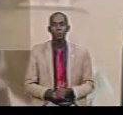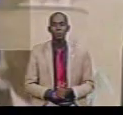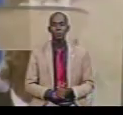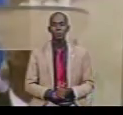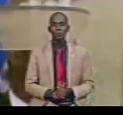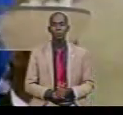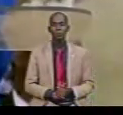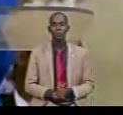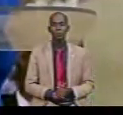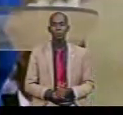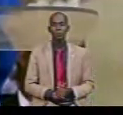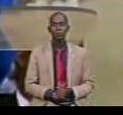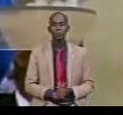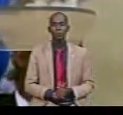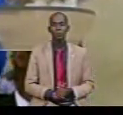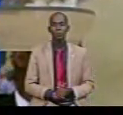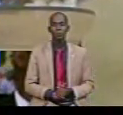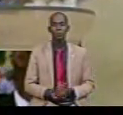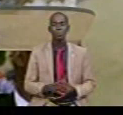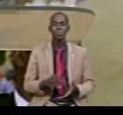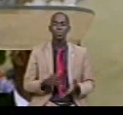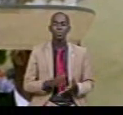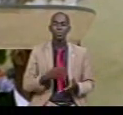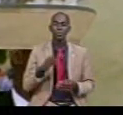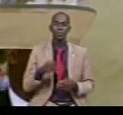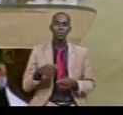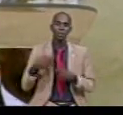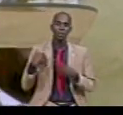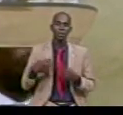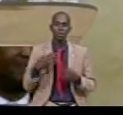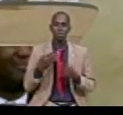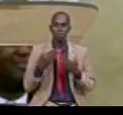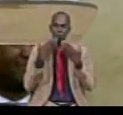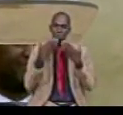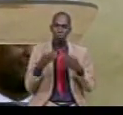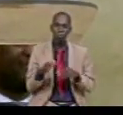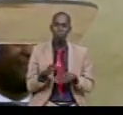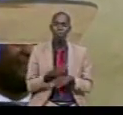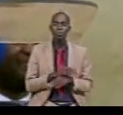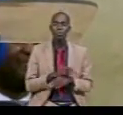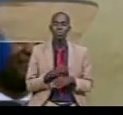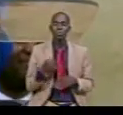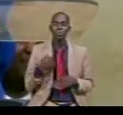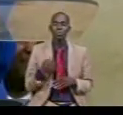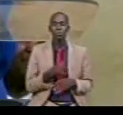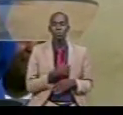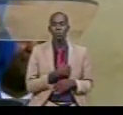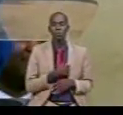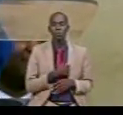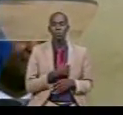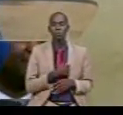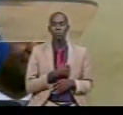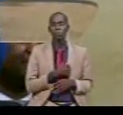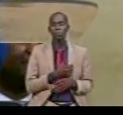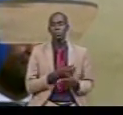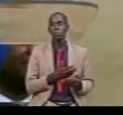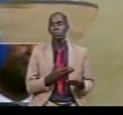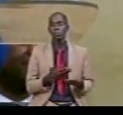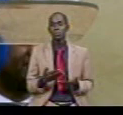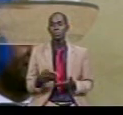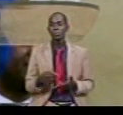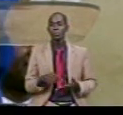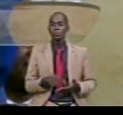It is with hearts of gratitude we are praising the Lord as we celebrate the